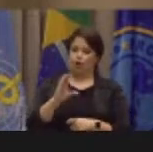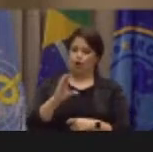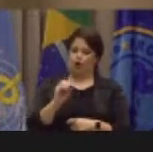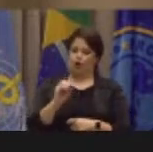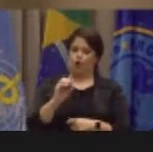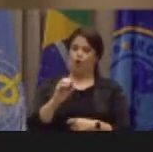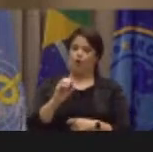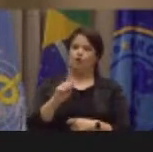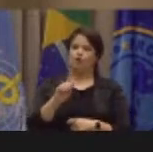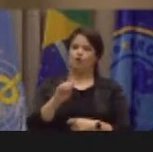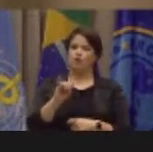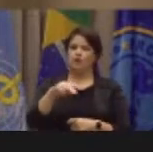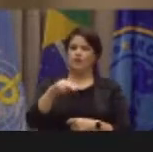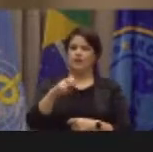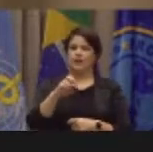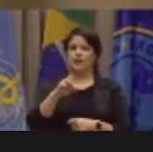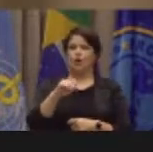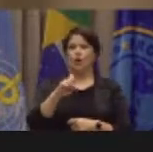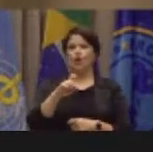gynecology,